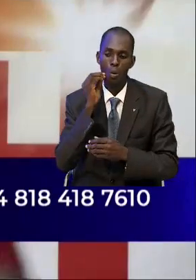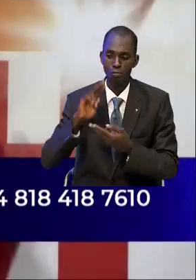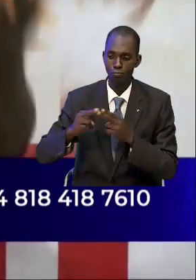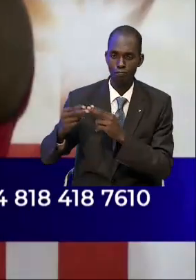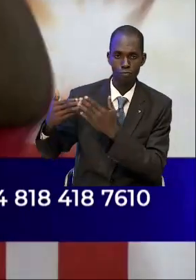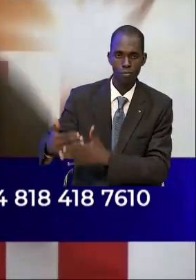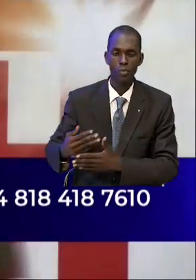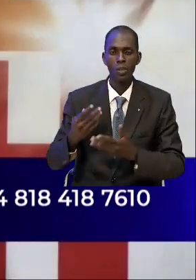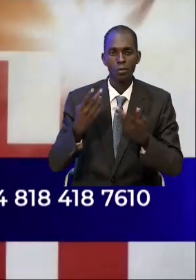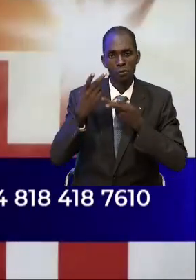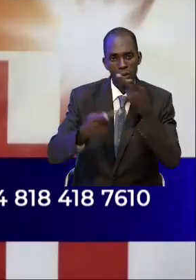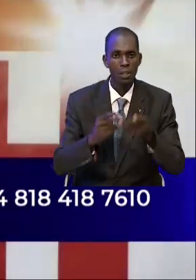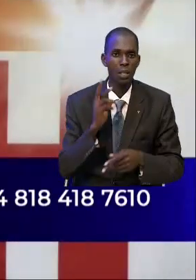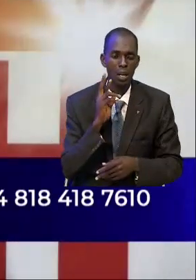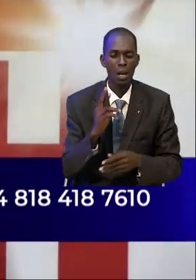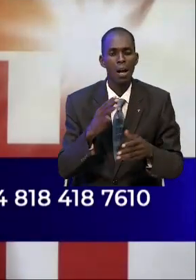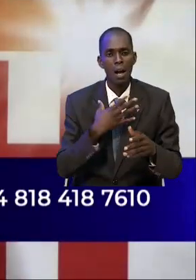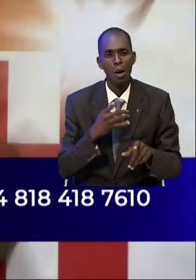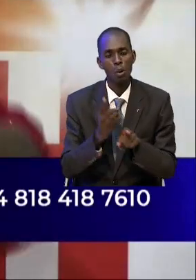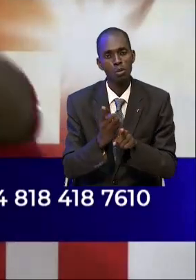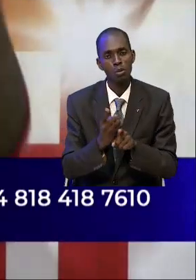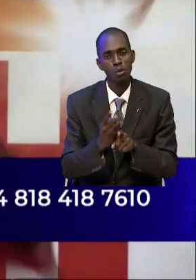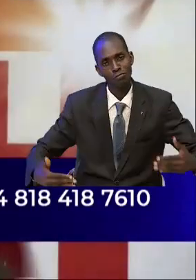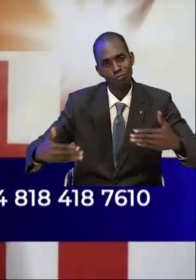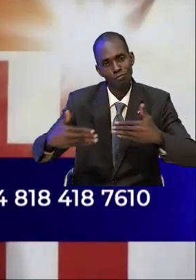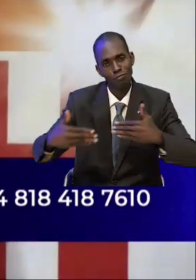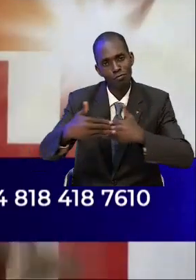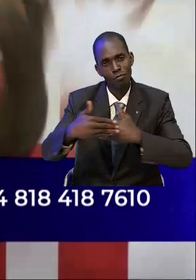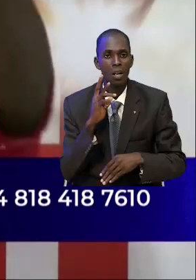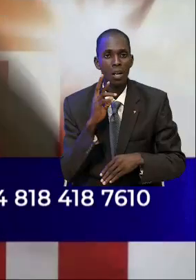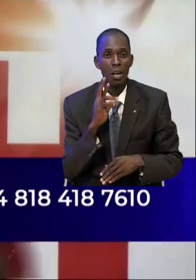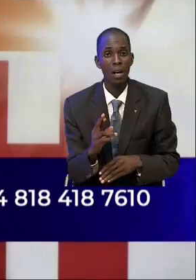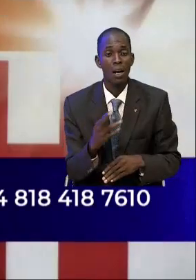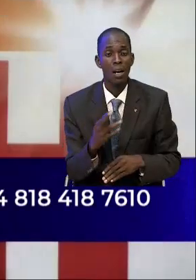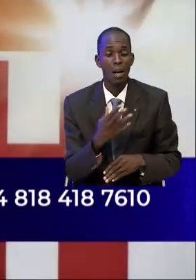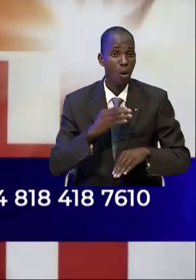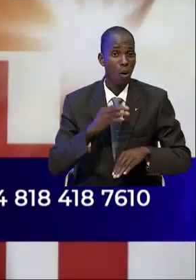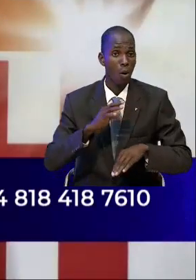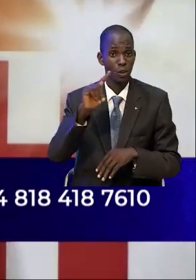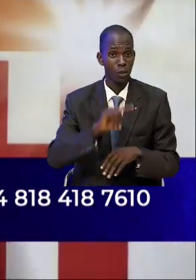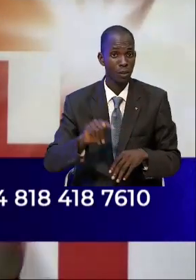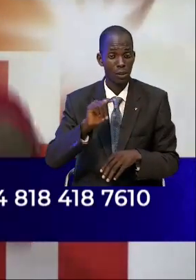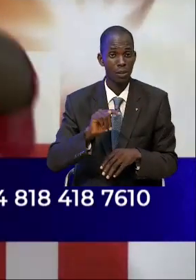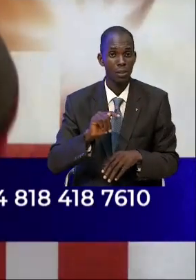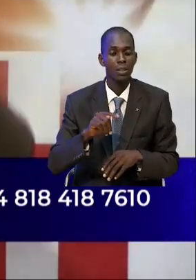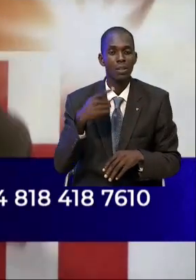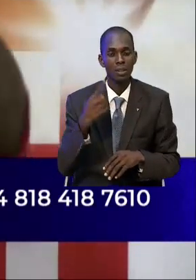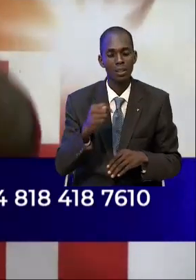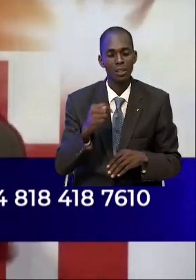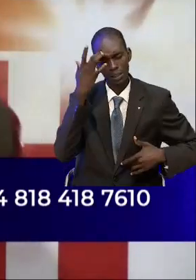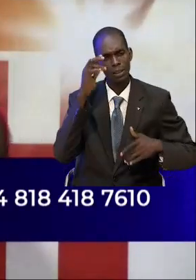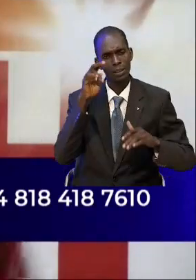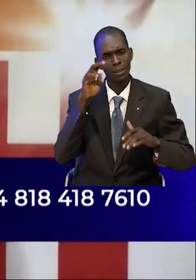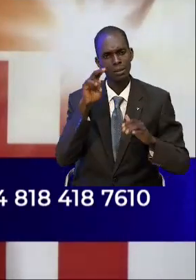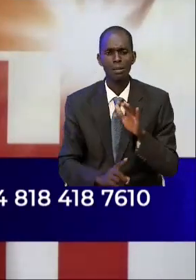My neighbor, they came into our parlor, and one of them that came in, he came and embraced me. But along the line, the following